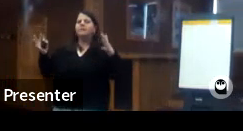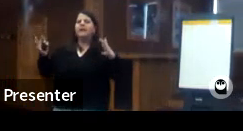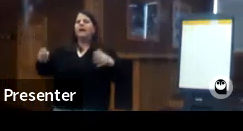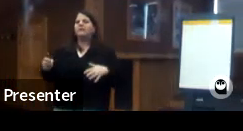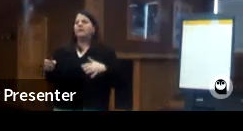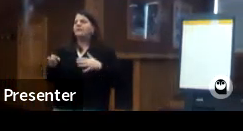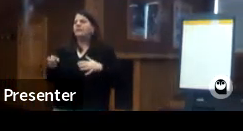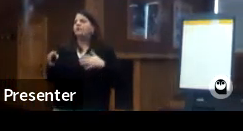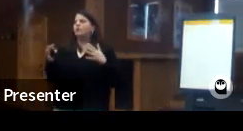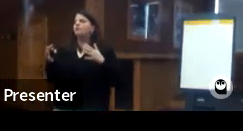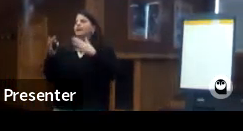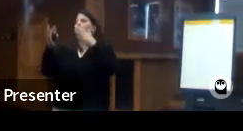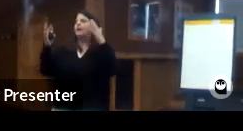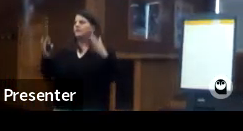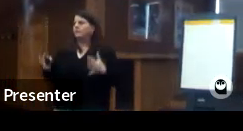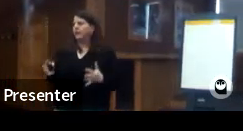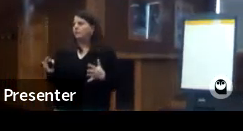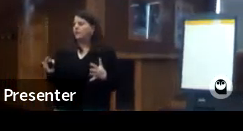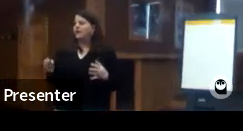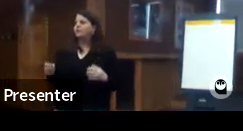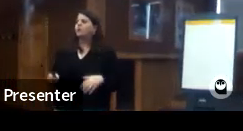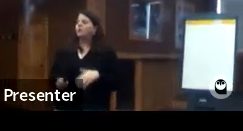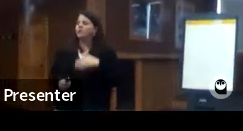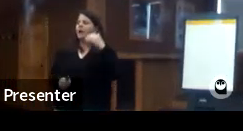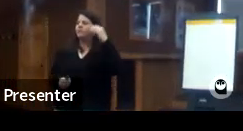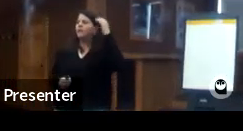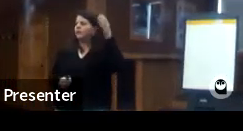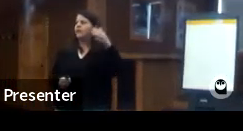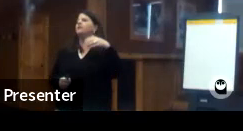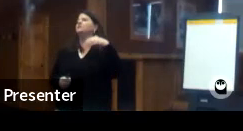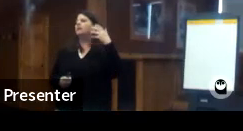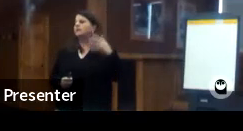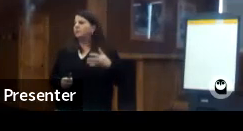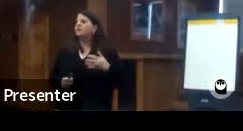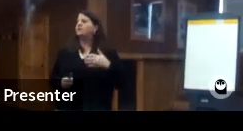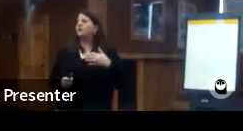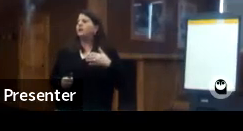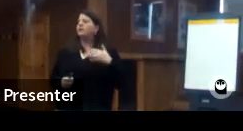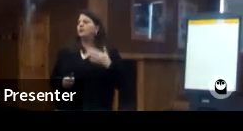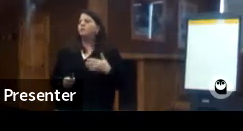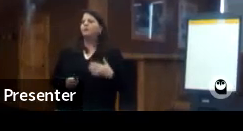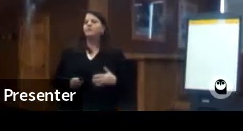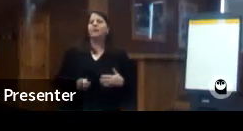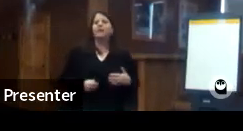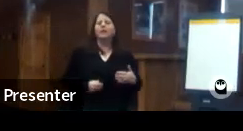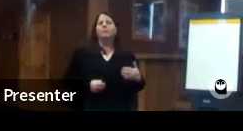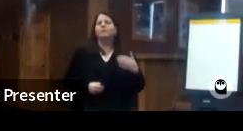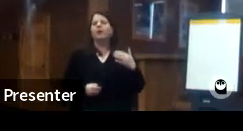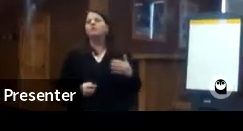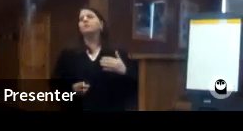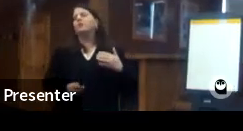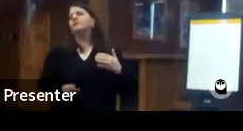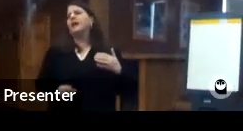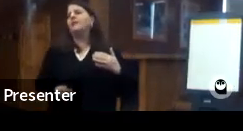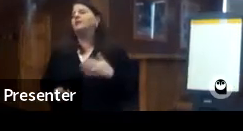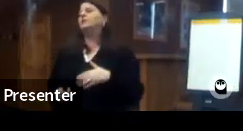Look, think of it as, like I said, a glorified resume, okay? So you're going to have your education and experience on there, like your resume, but